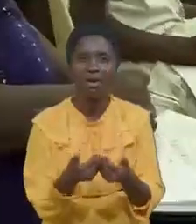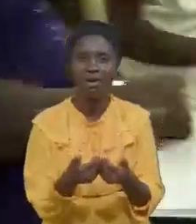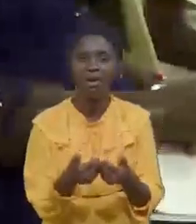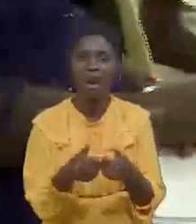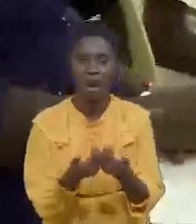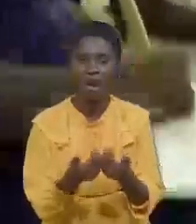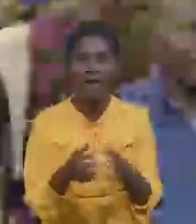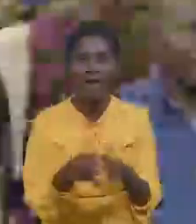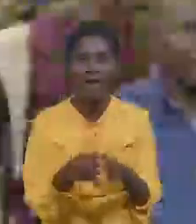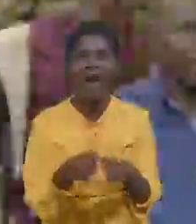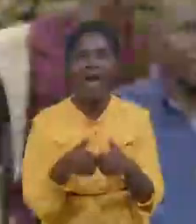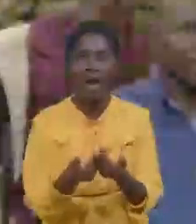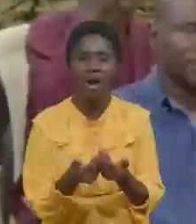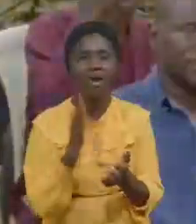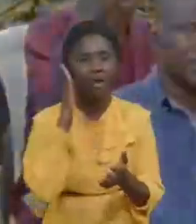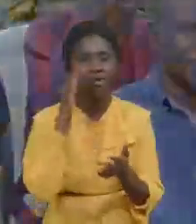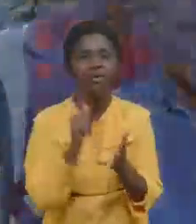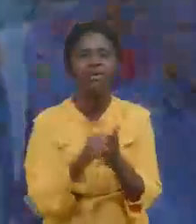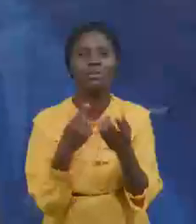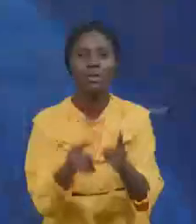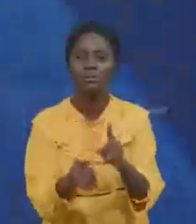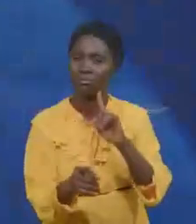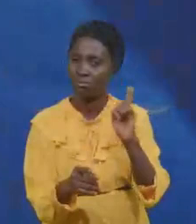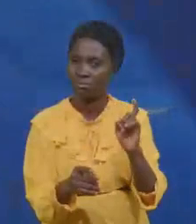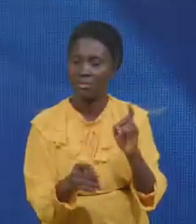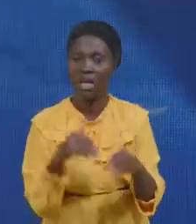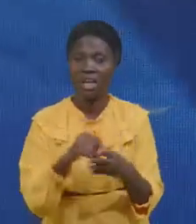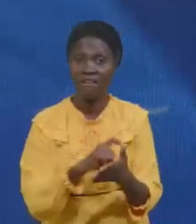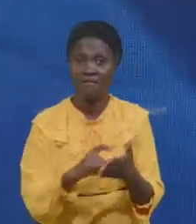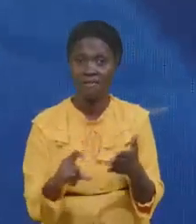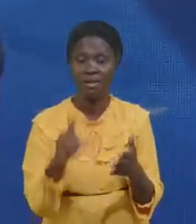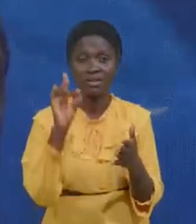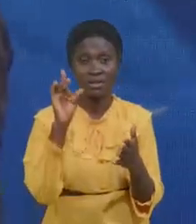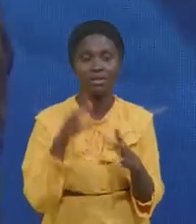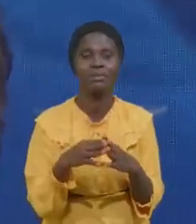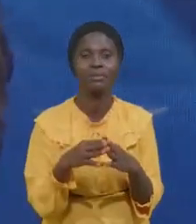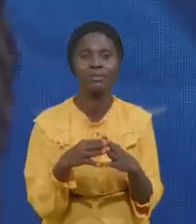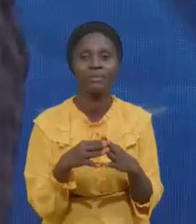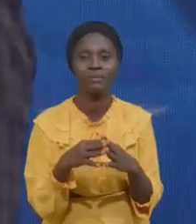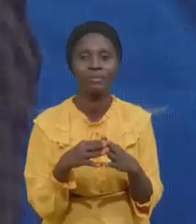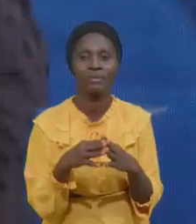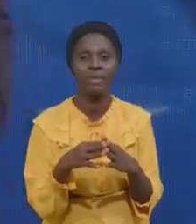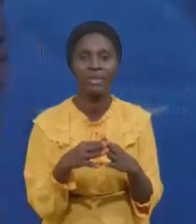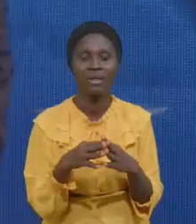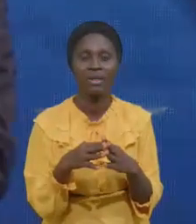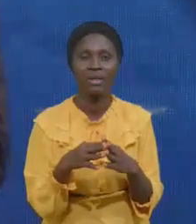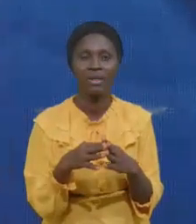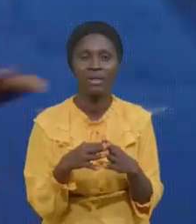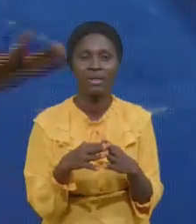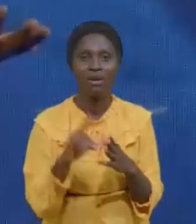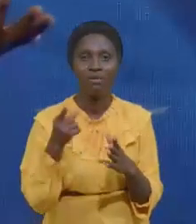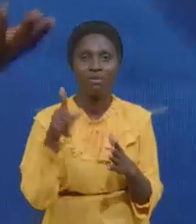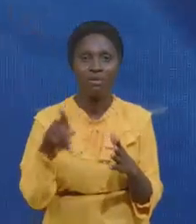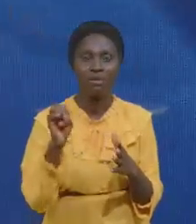How will that happen? Look at verse 18 in that chapter 1 of 1 Peter. In